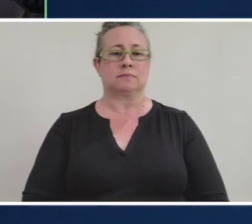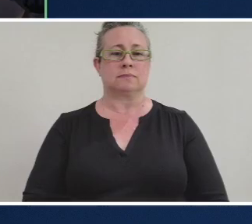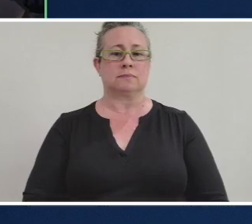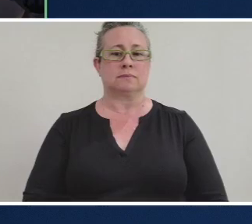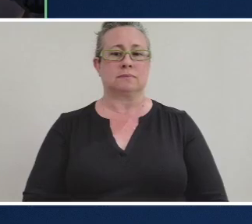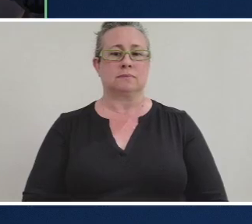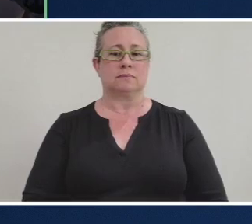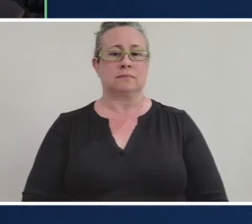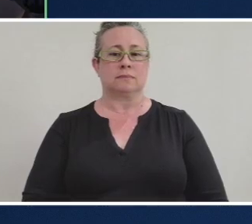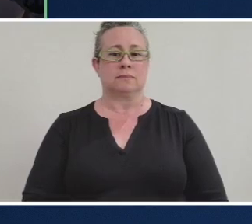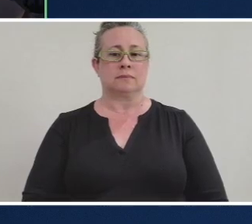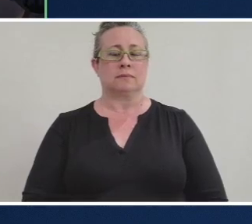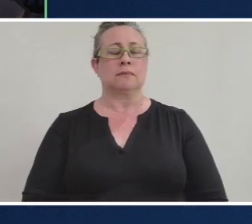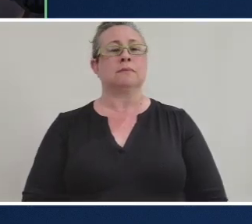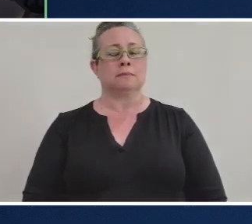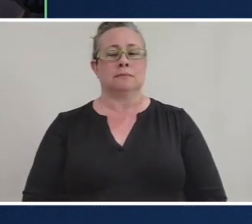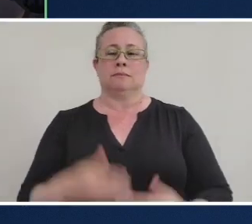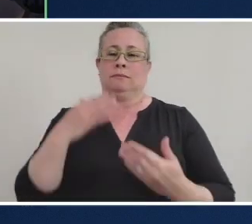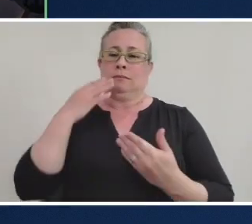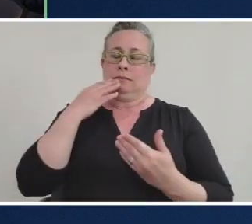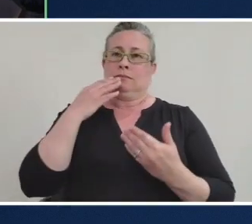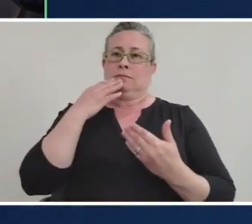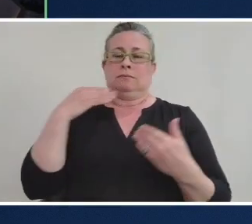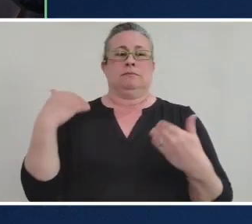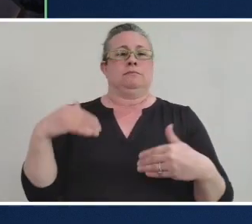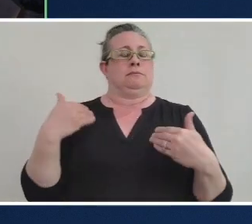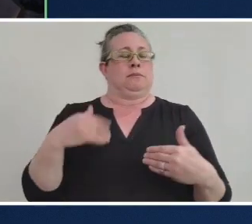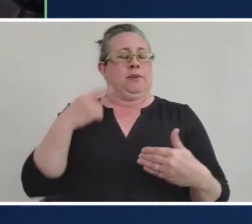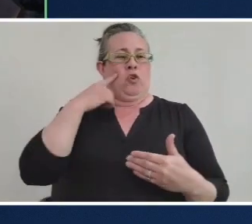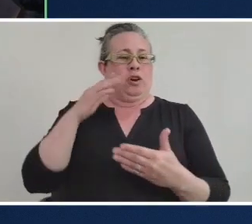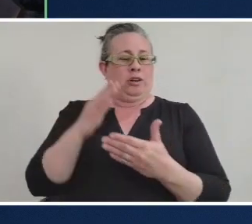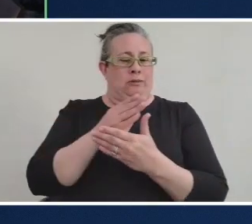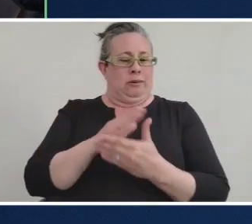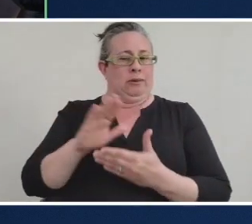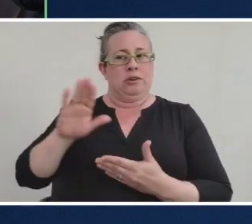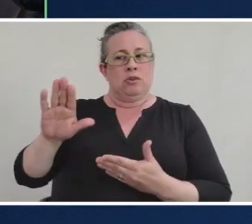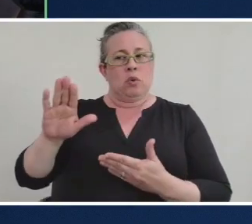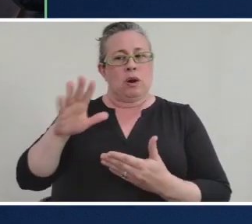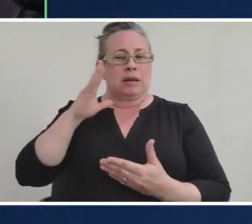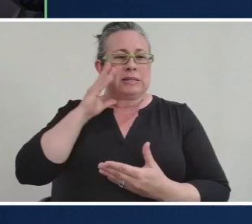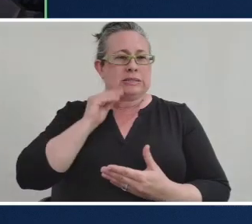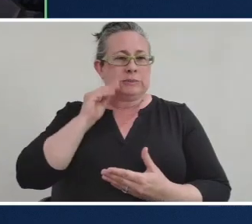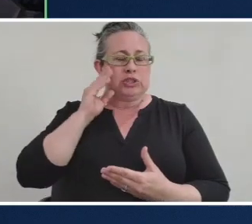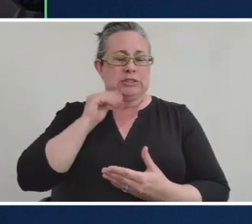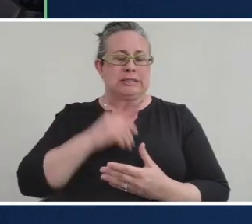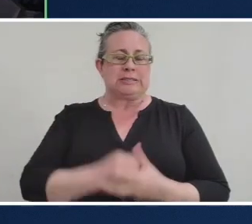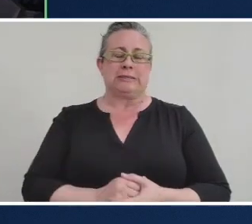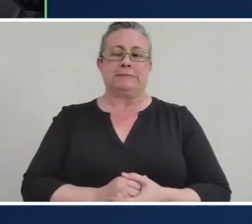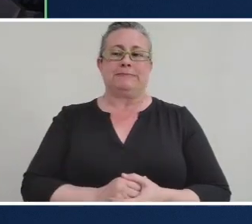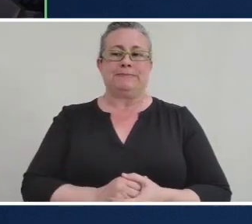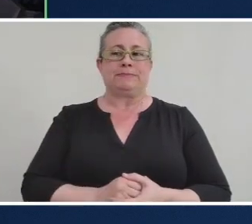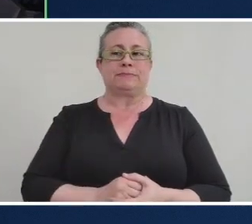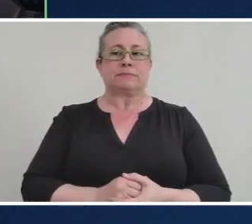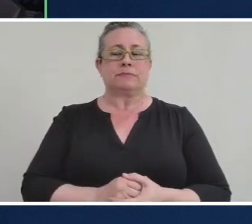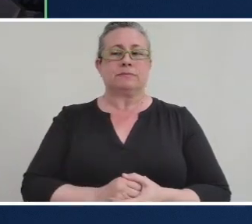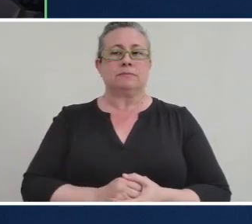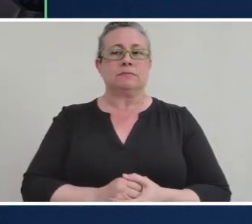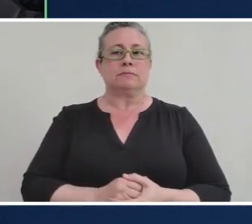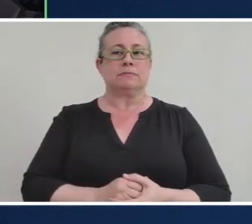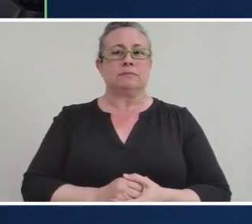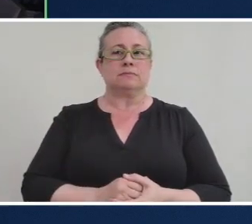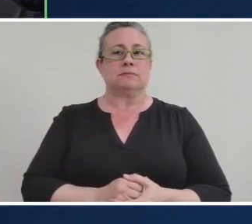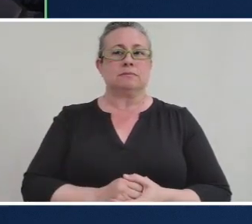Thank you very much, Anna, for sharing your experience with us. When we think about the